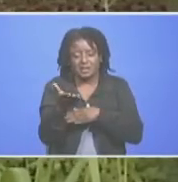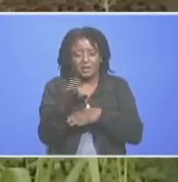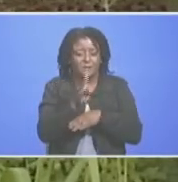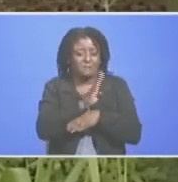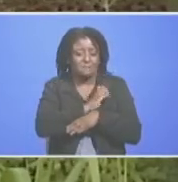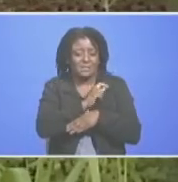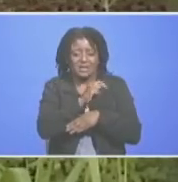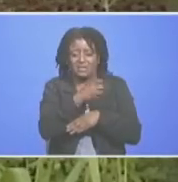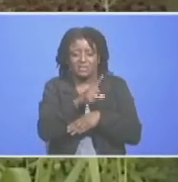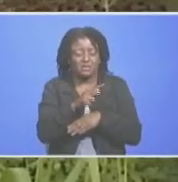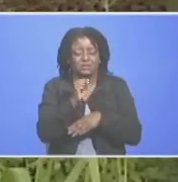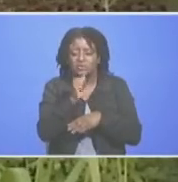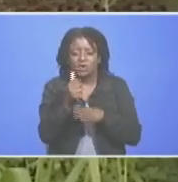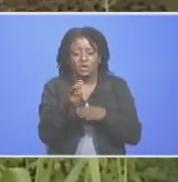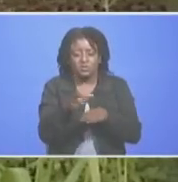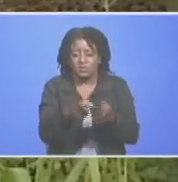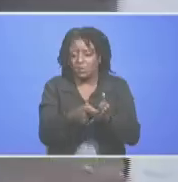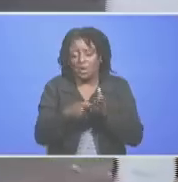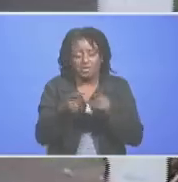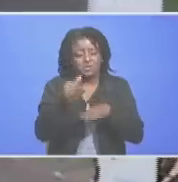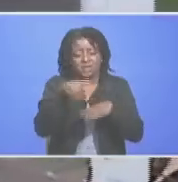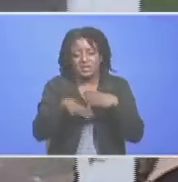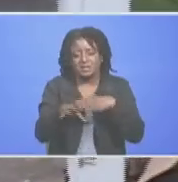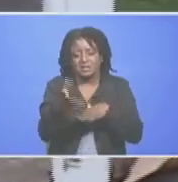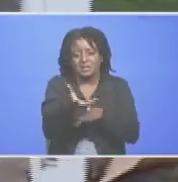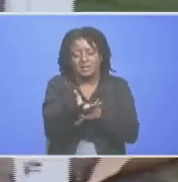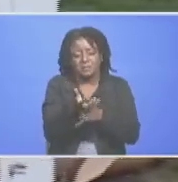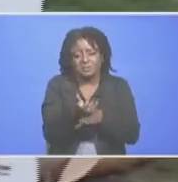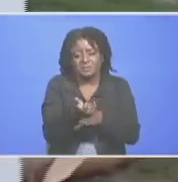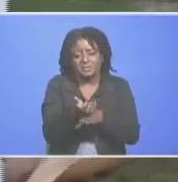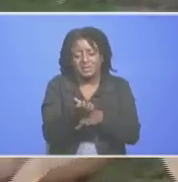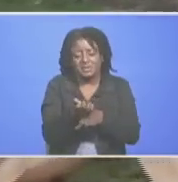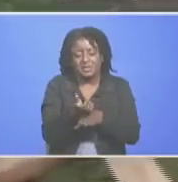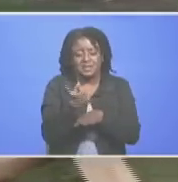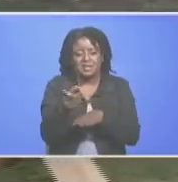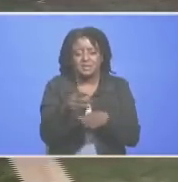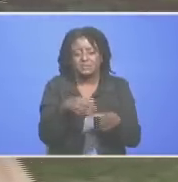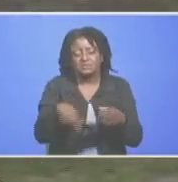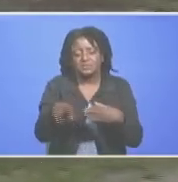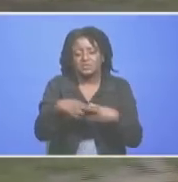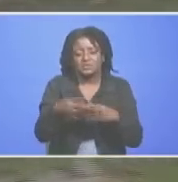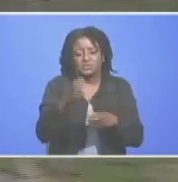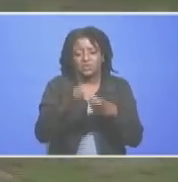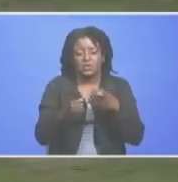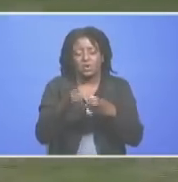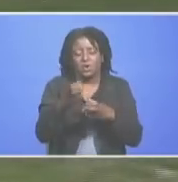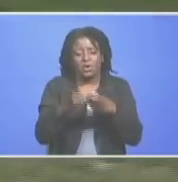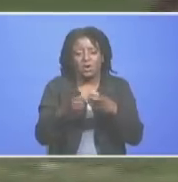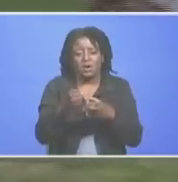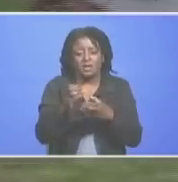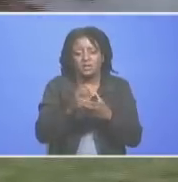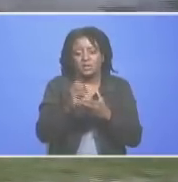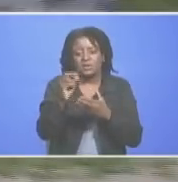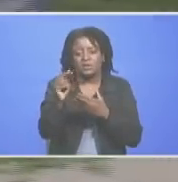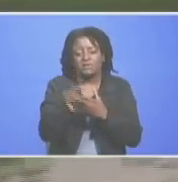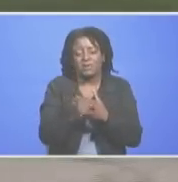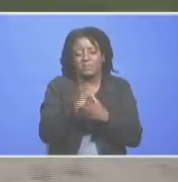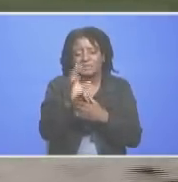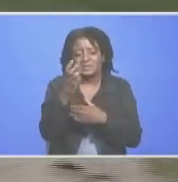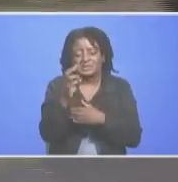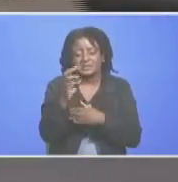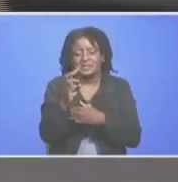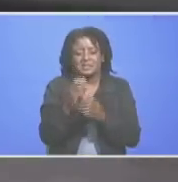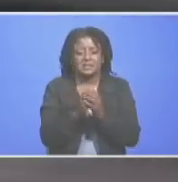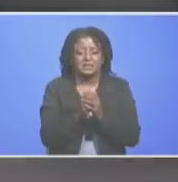plea. He is scheduled to return to court on October 16th for a voluntary bill of indictment, sending the matter to the Supreme